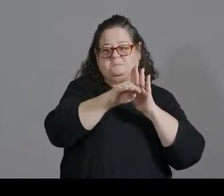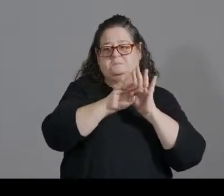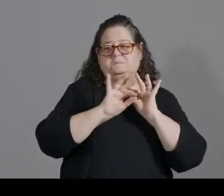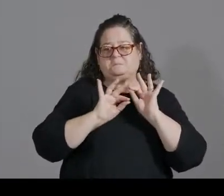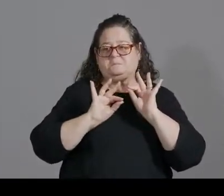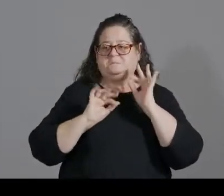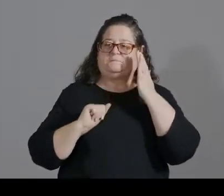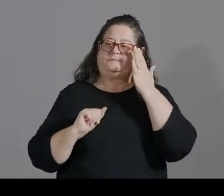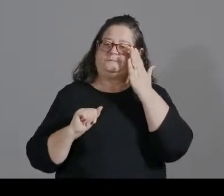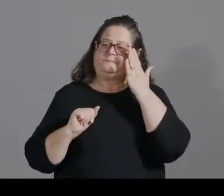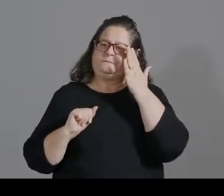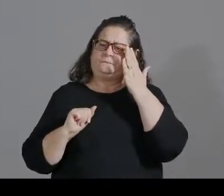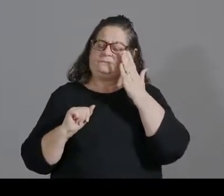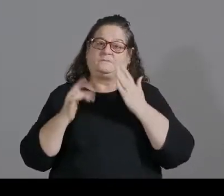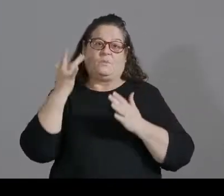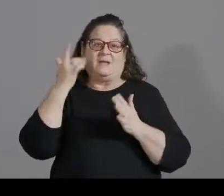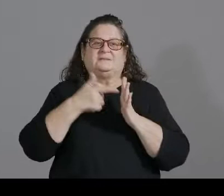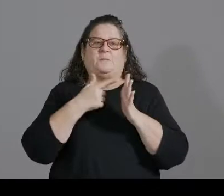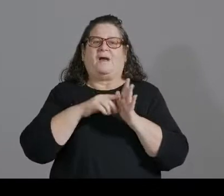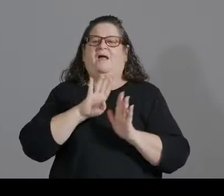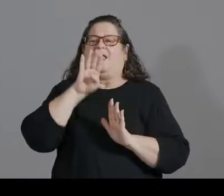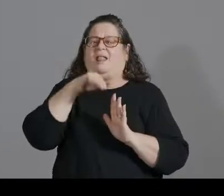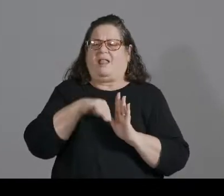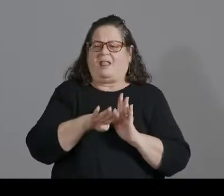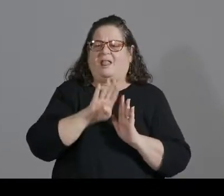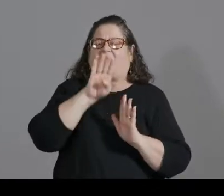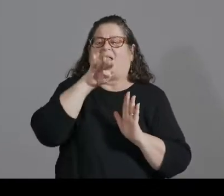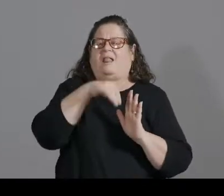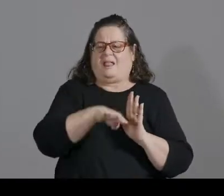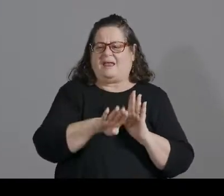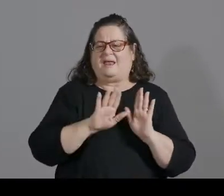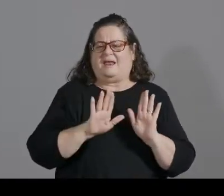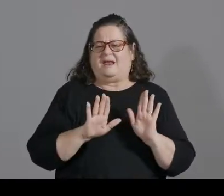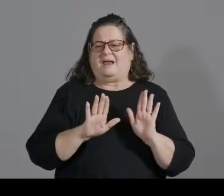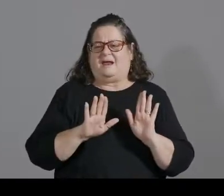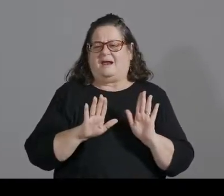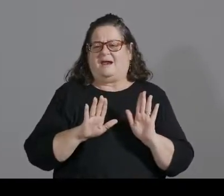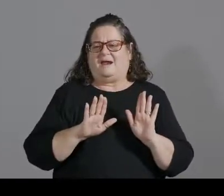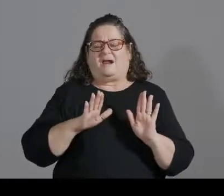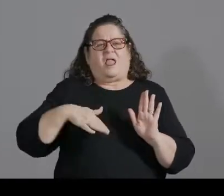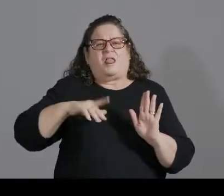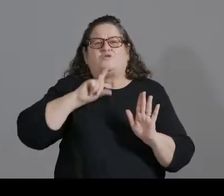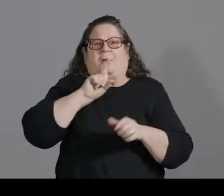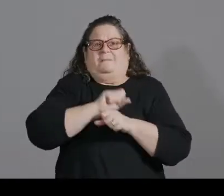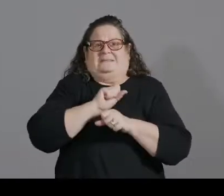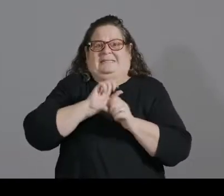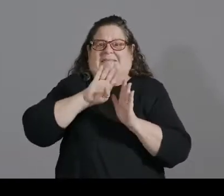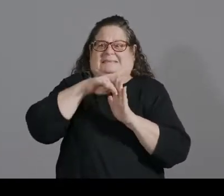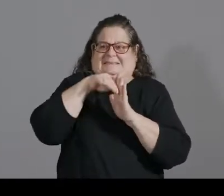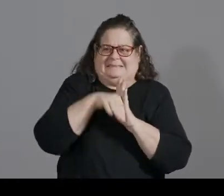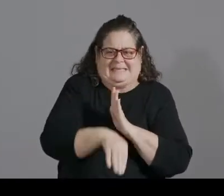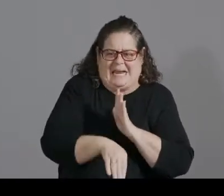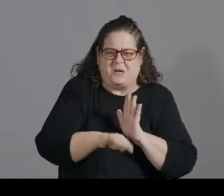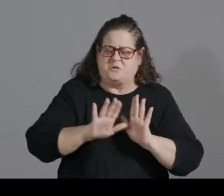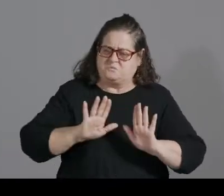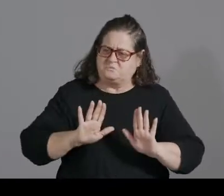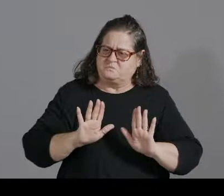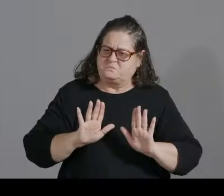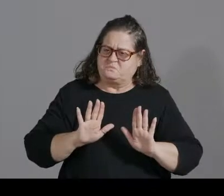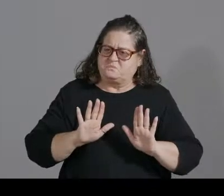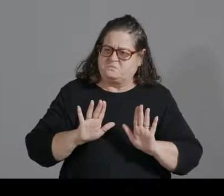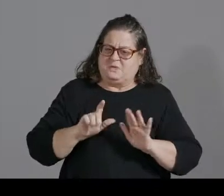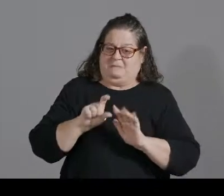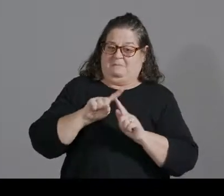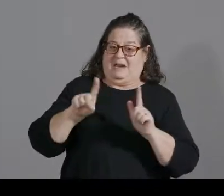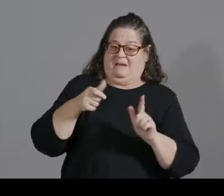the slope's just not great enough for us to consider it a true decline just yet. But our state is heading in the right direction. So all of